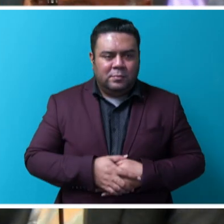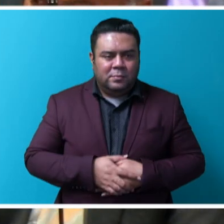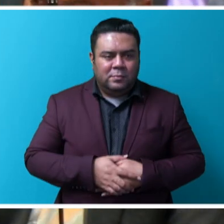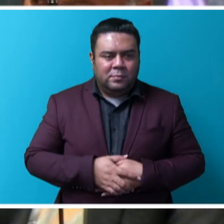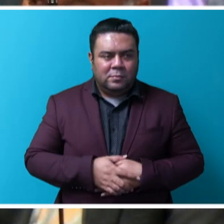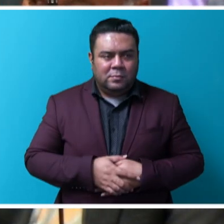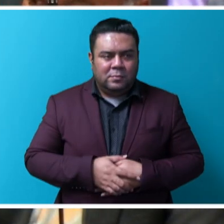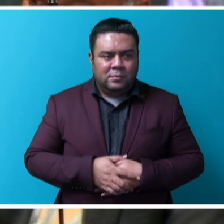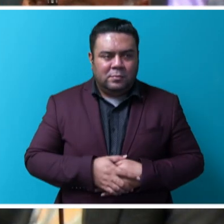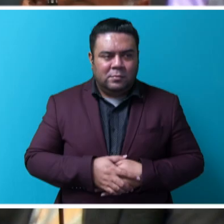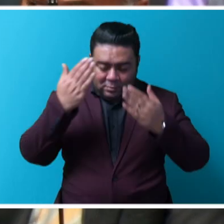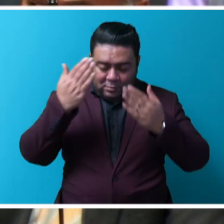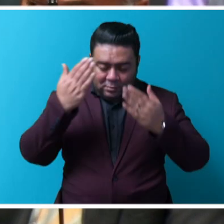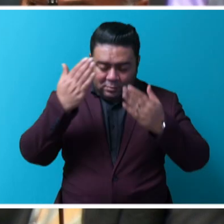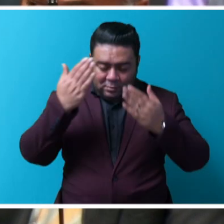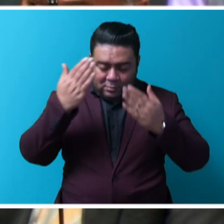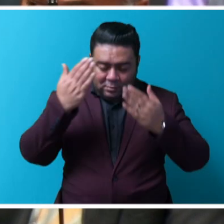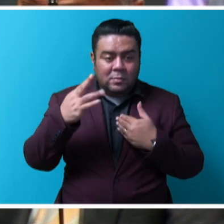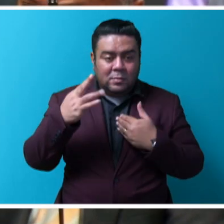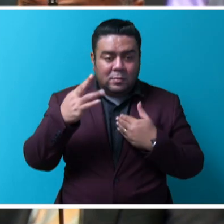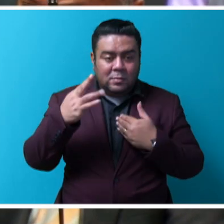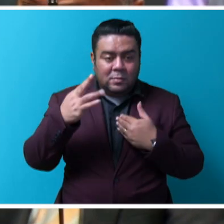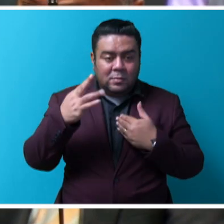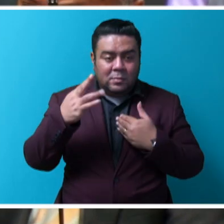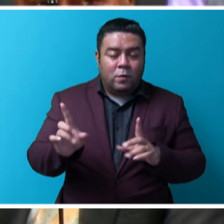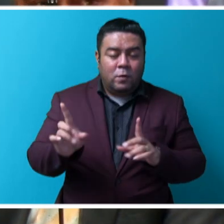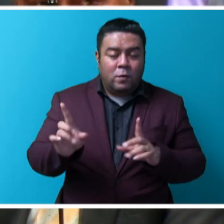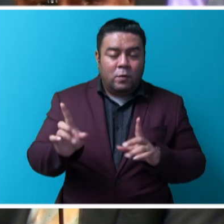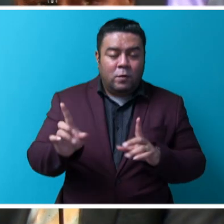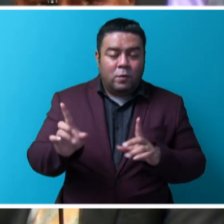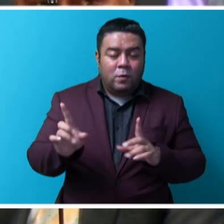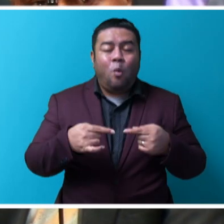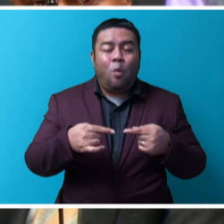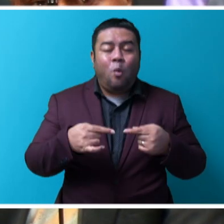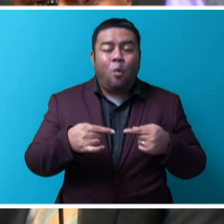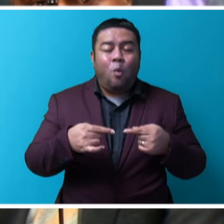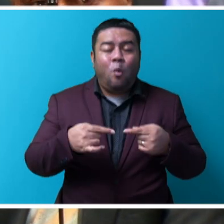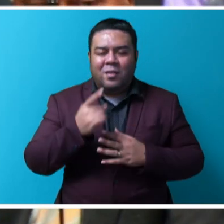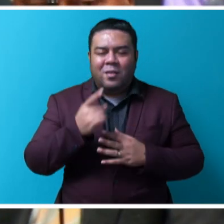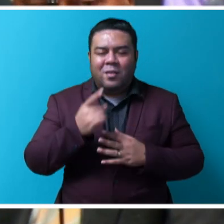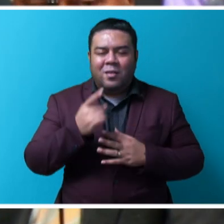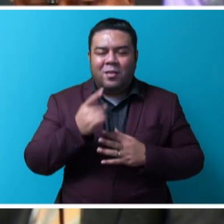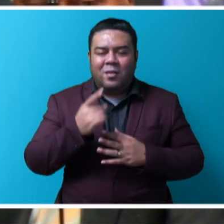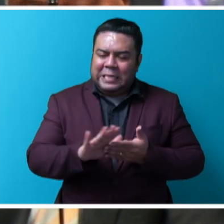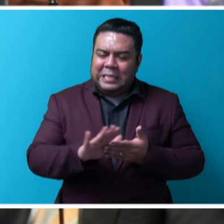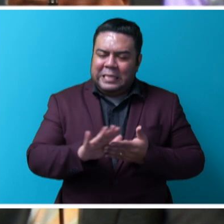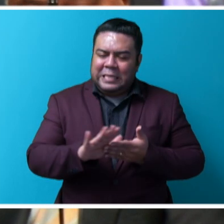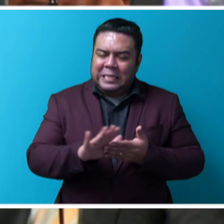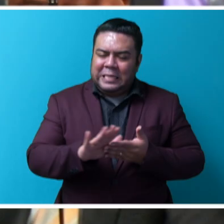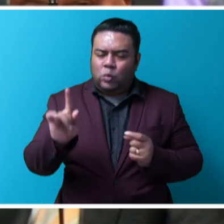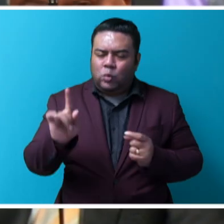future. It is built on economic discipline, social fairness, and political honesty. It responds